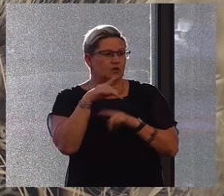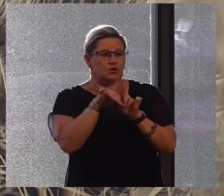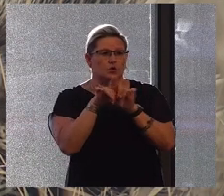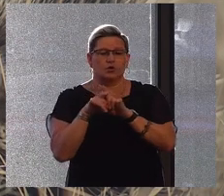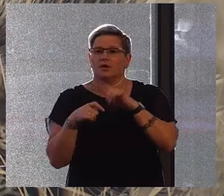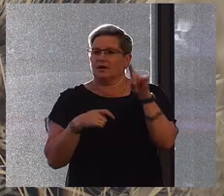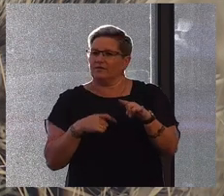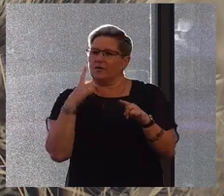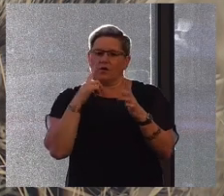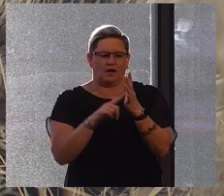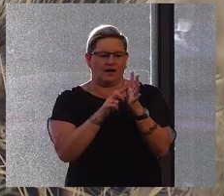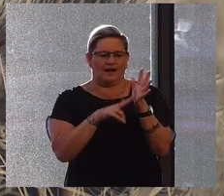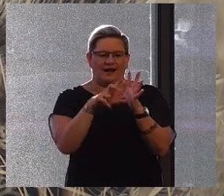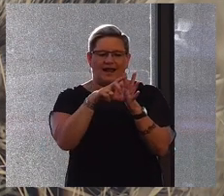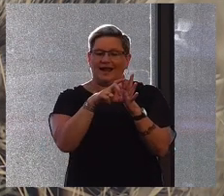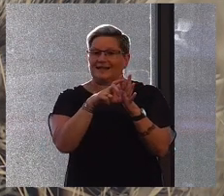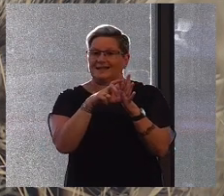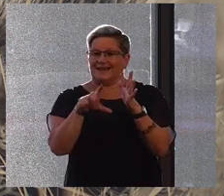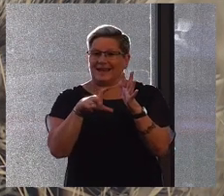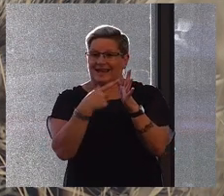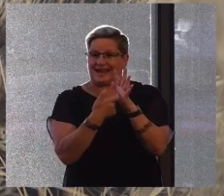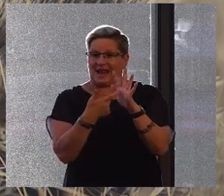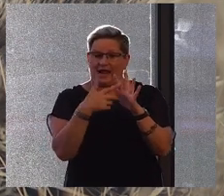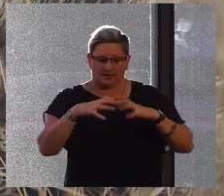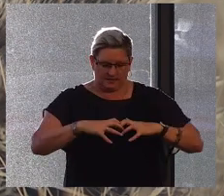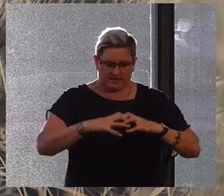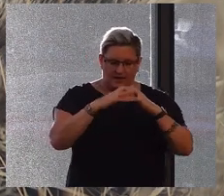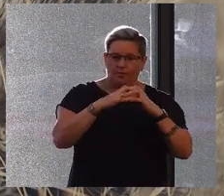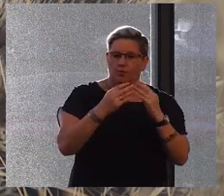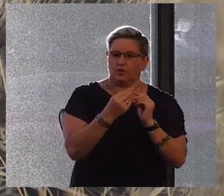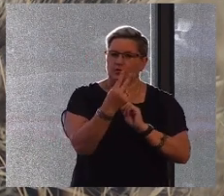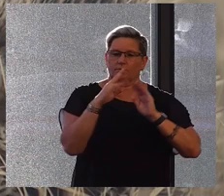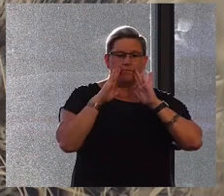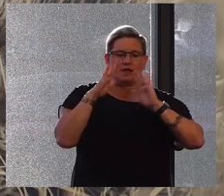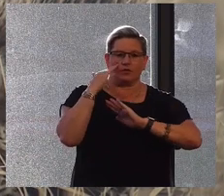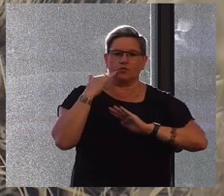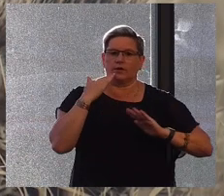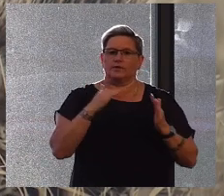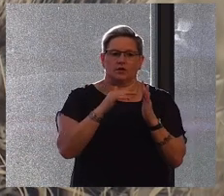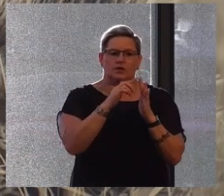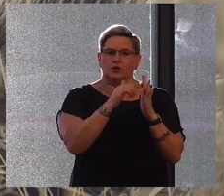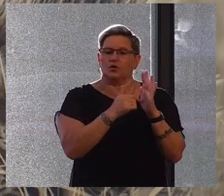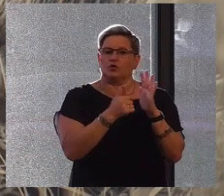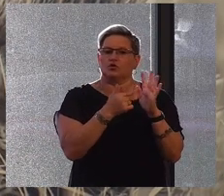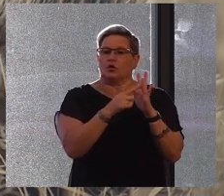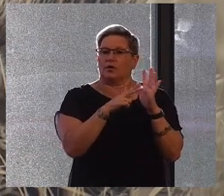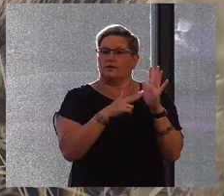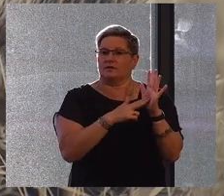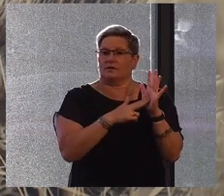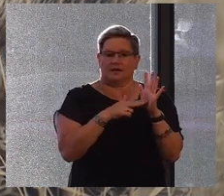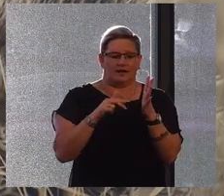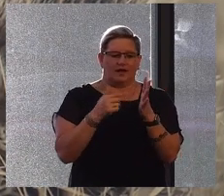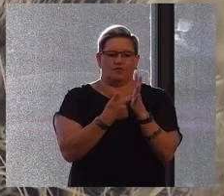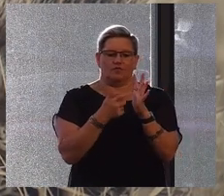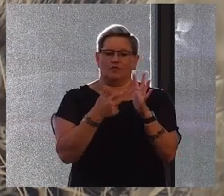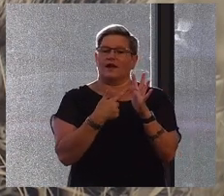forget that Landcare was started by two remarkable women, Joan Kerner and Heather Mitchell. This work is being continued by the wonderful